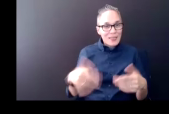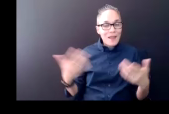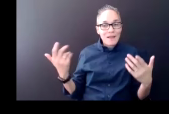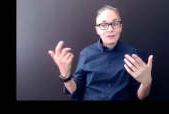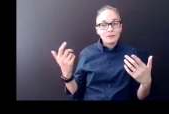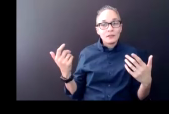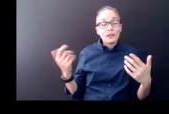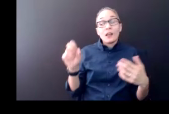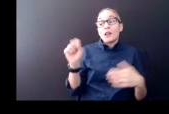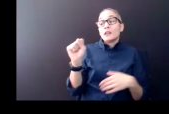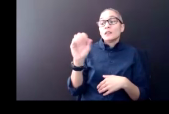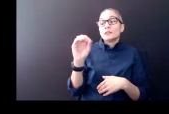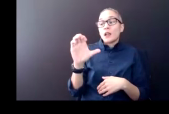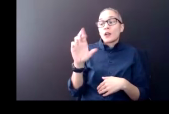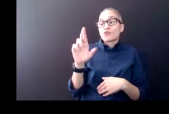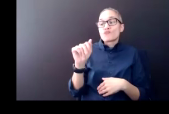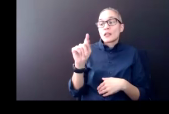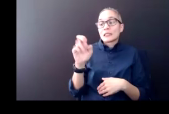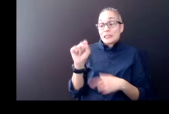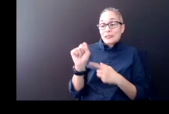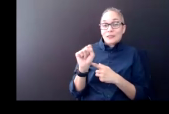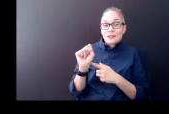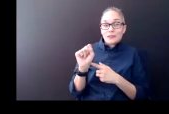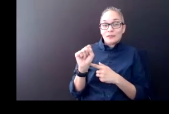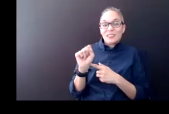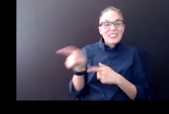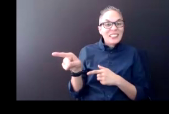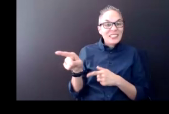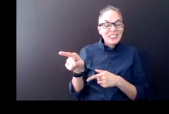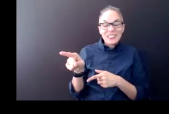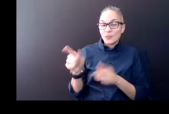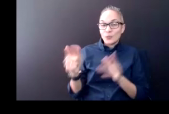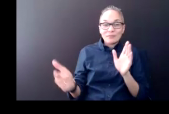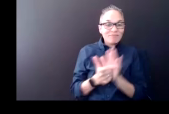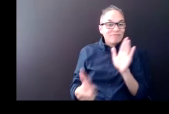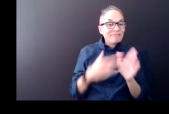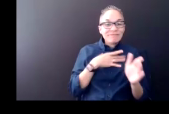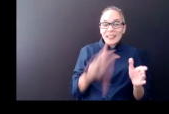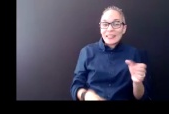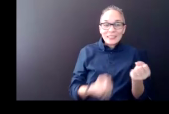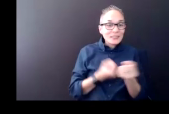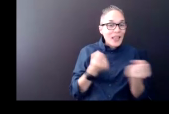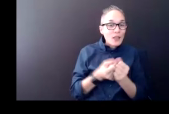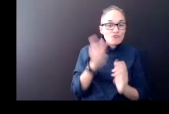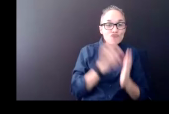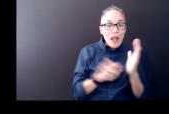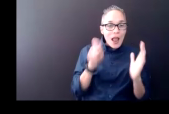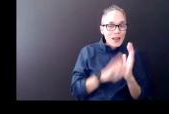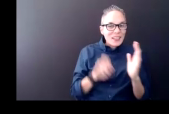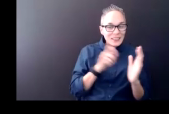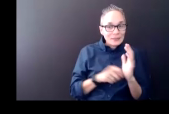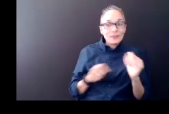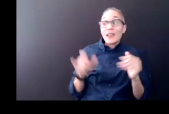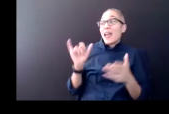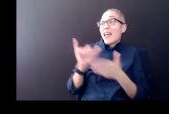And Socrates was actually against writing. So this is like the revolutionary thing of its time was